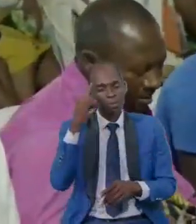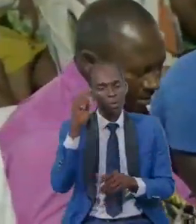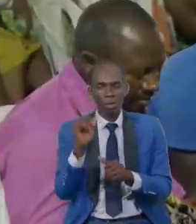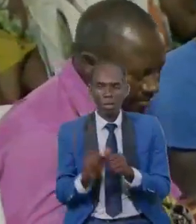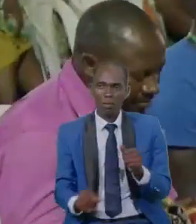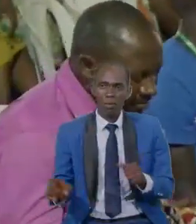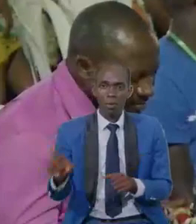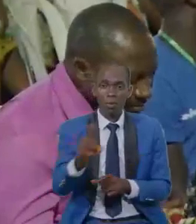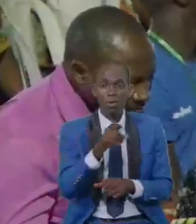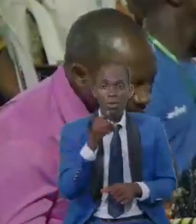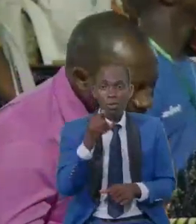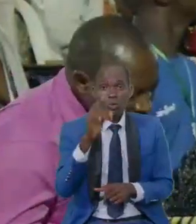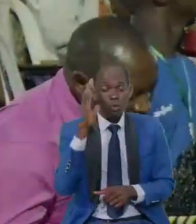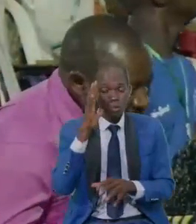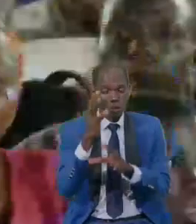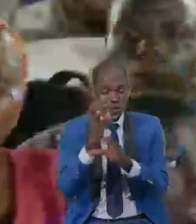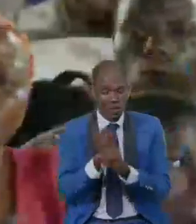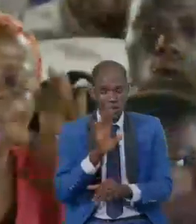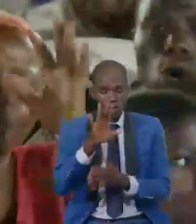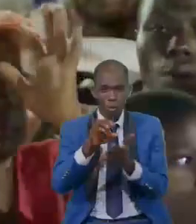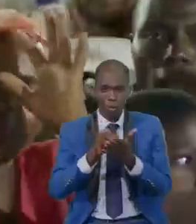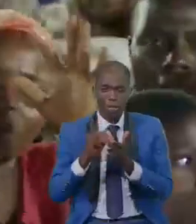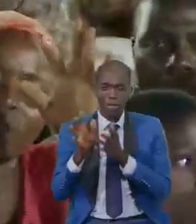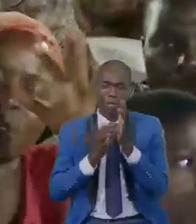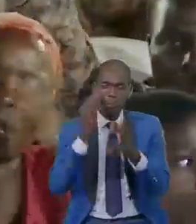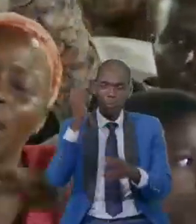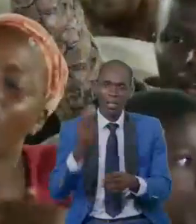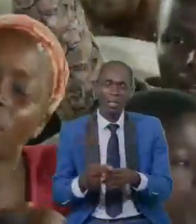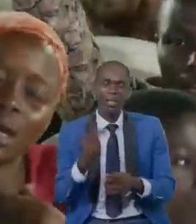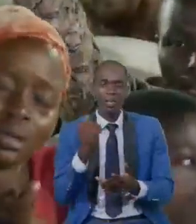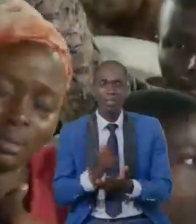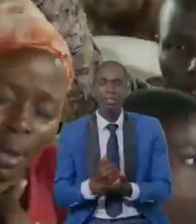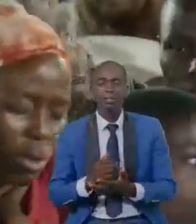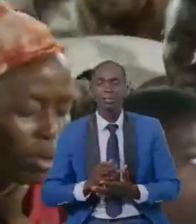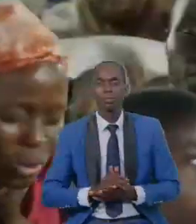You will get your own.